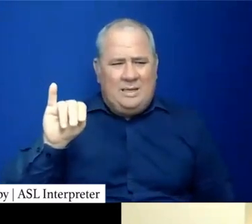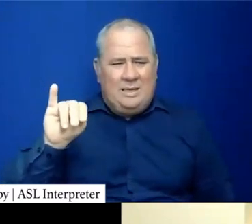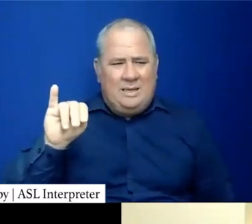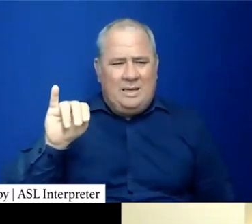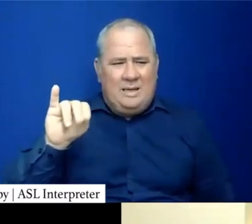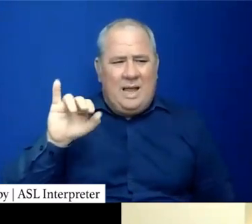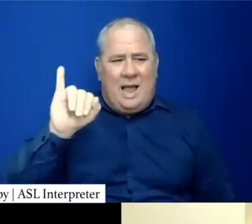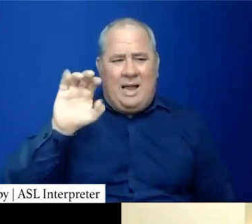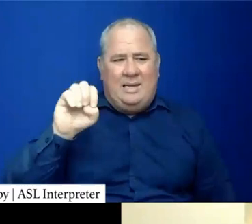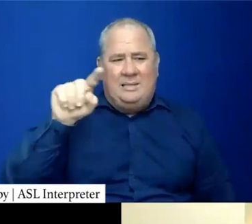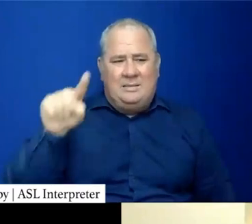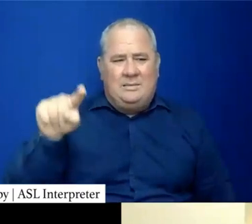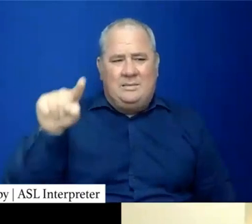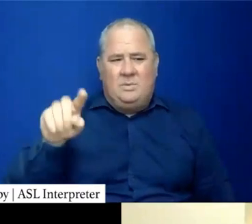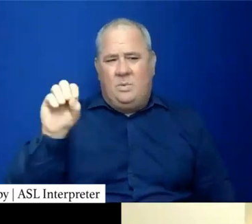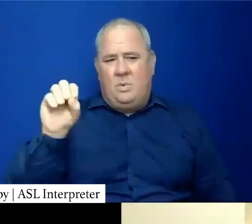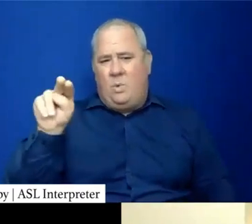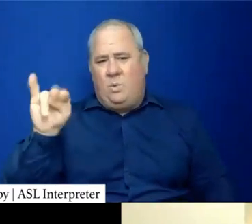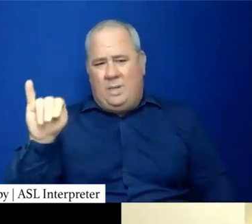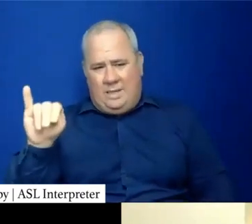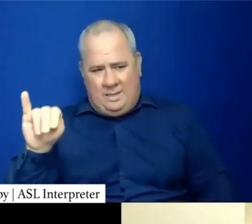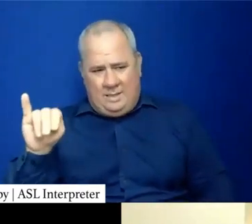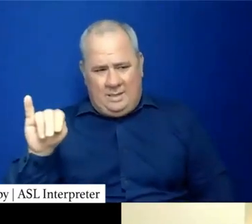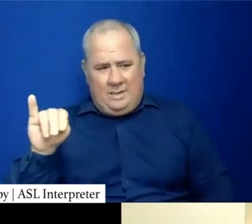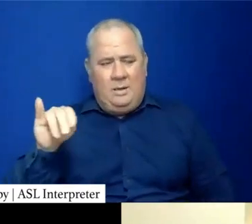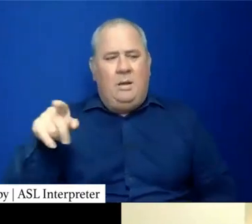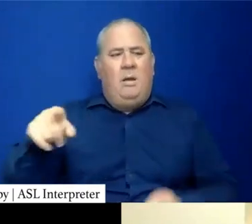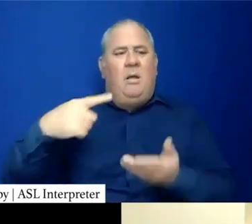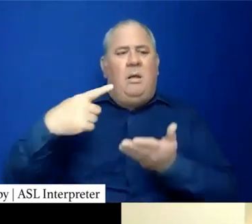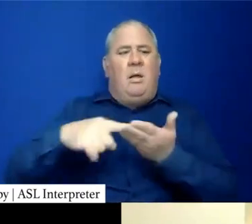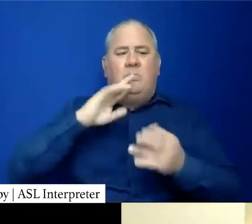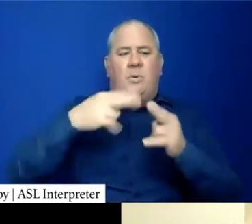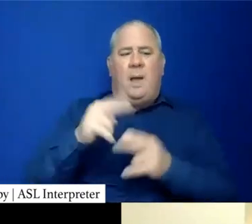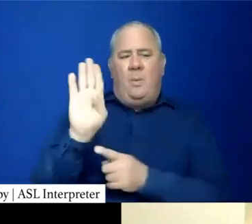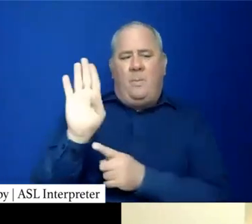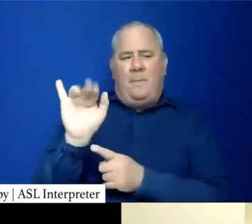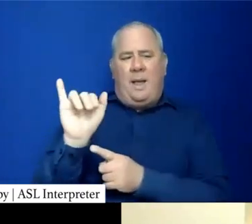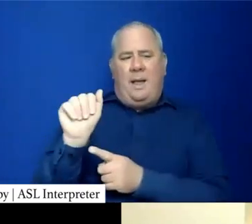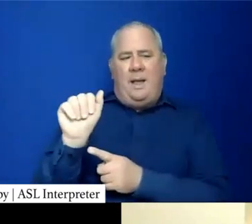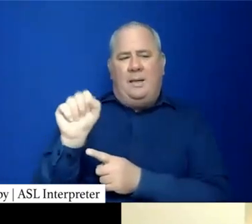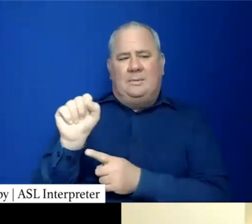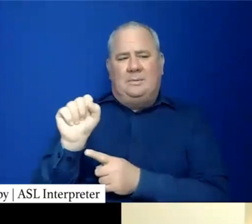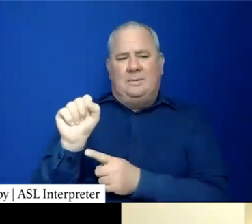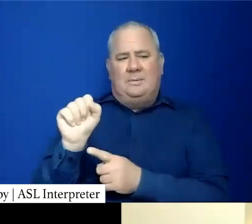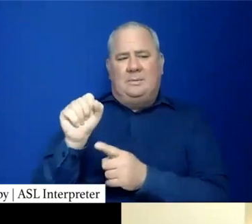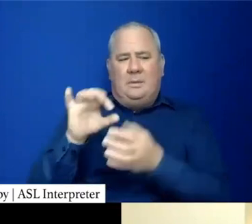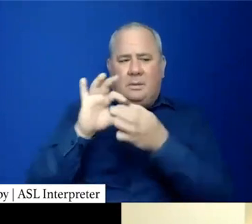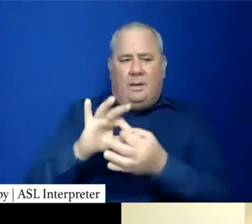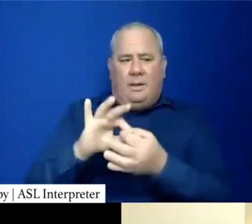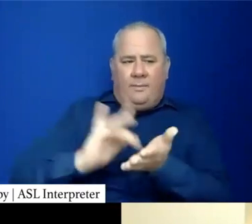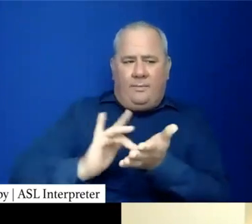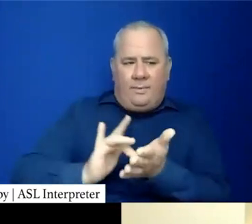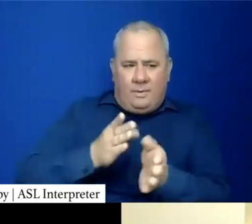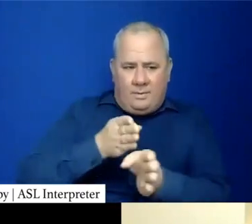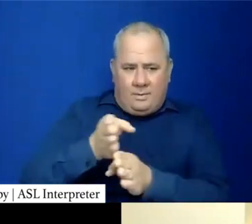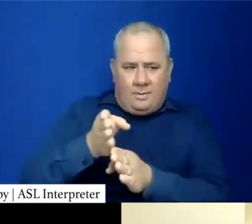I-E-Z-Z-O-N-I. Her study about bias in physicians, where 80% of